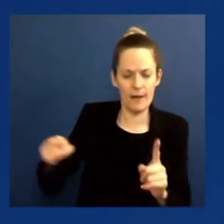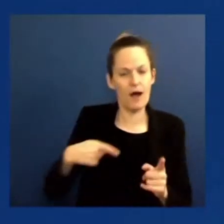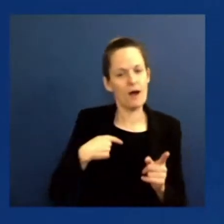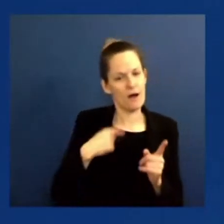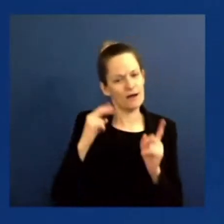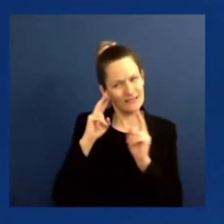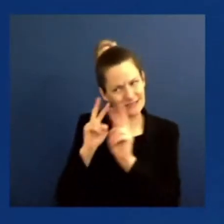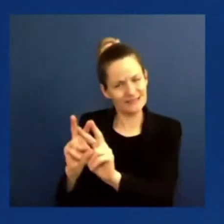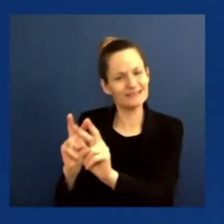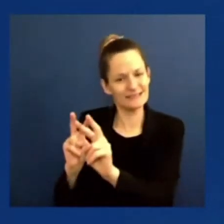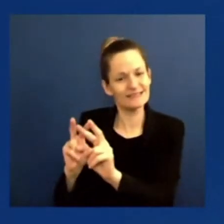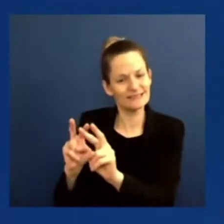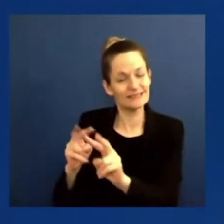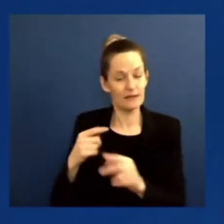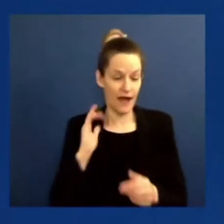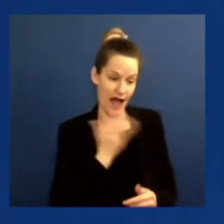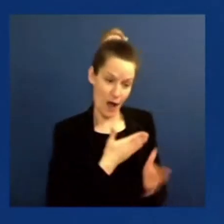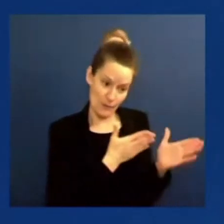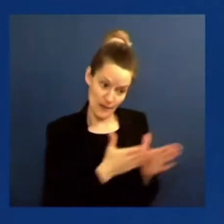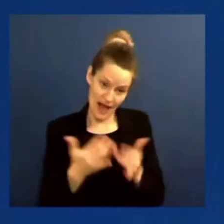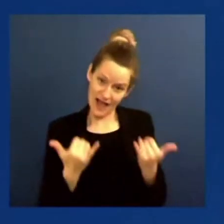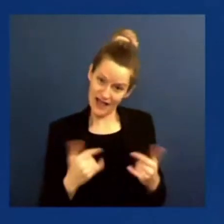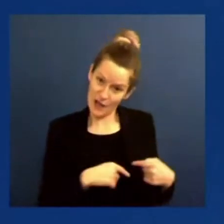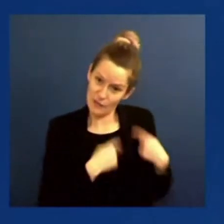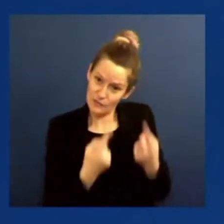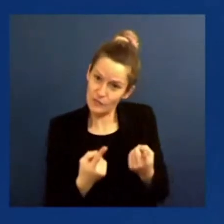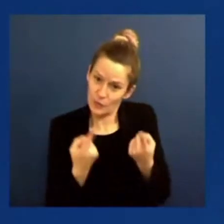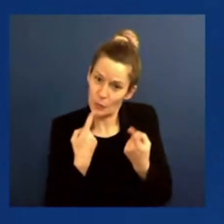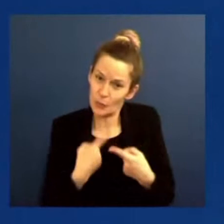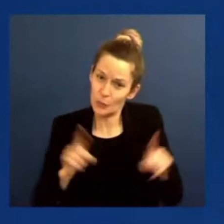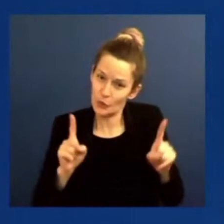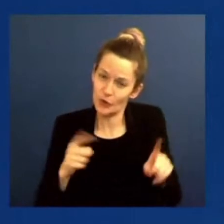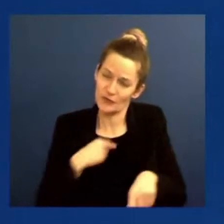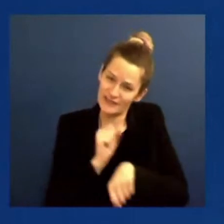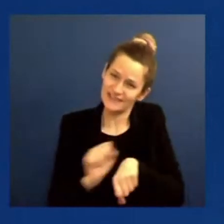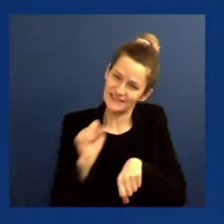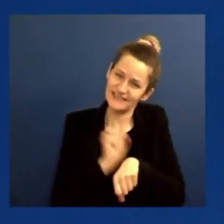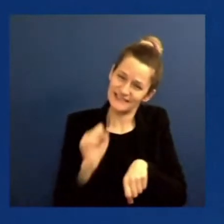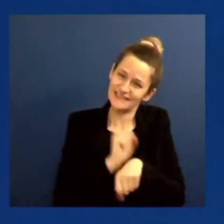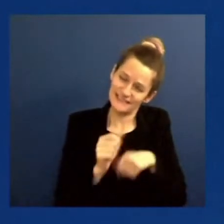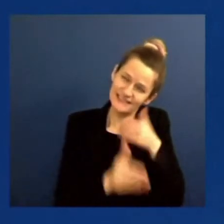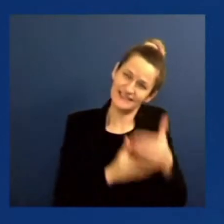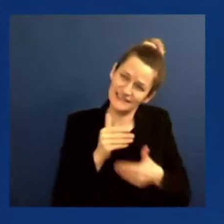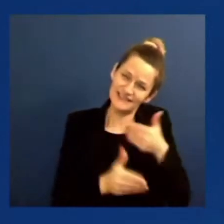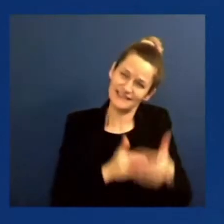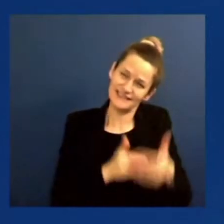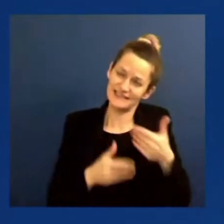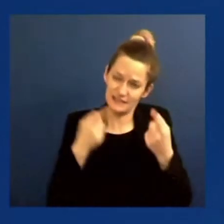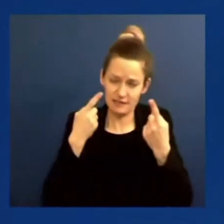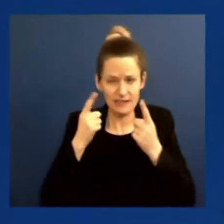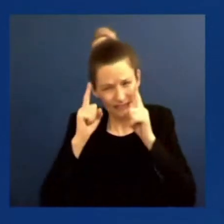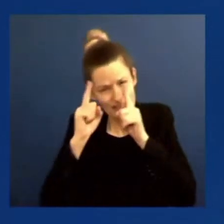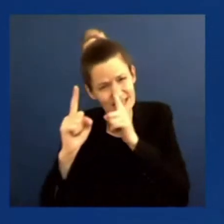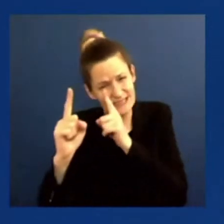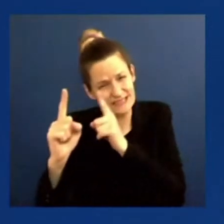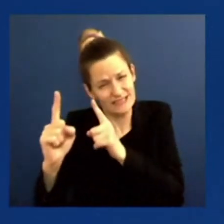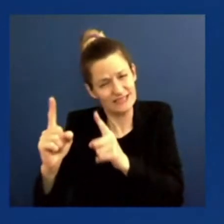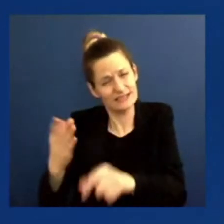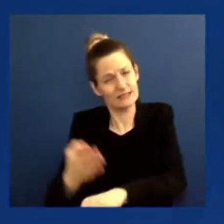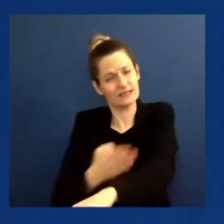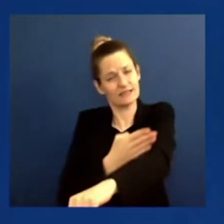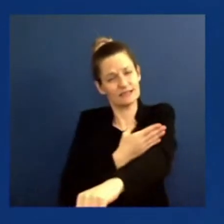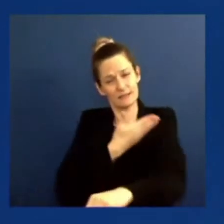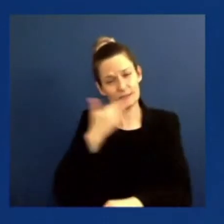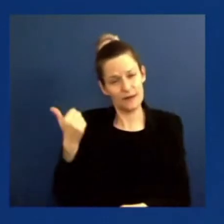we're confident we'll continue to make progress and get to where we all want to be. With that, let's open it up for some